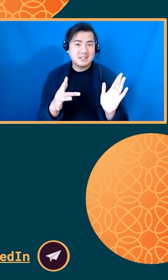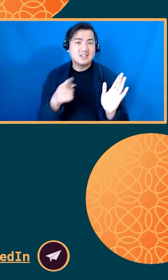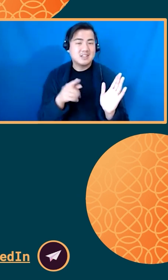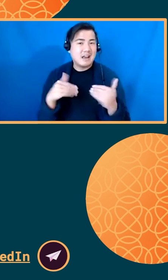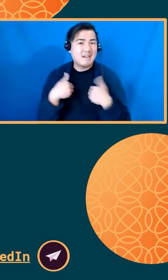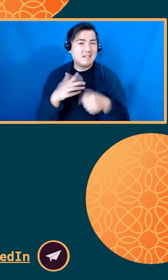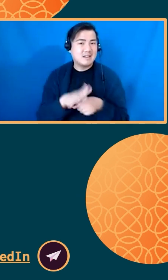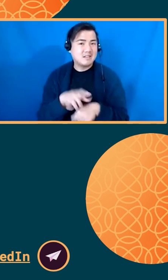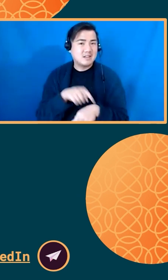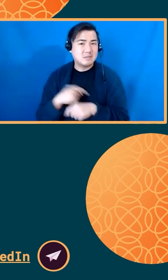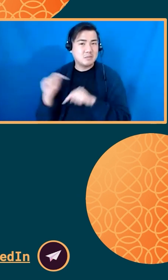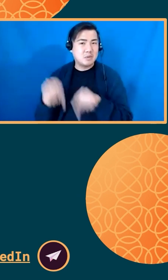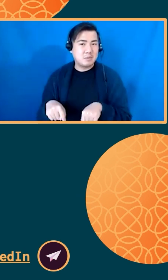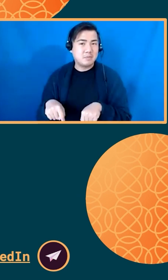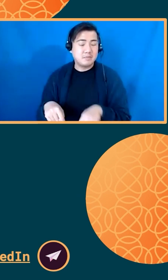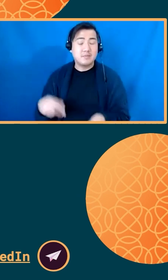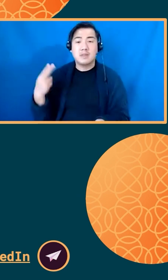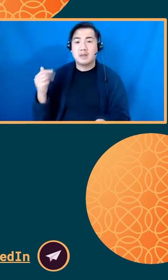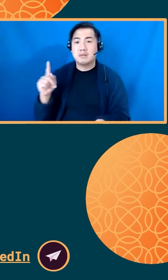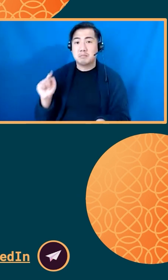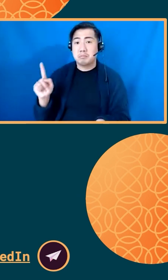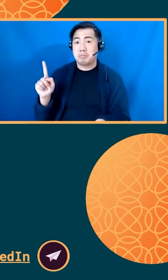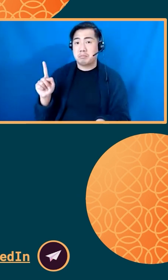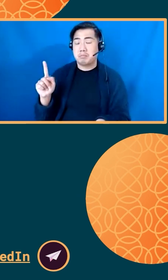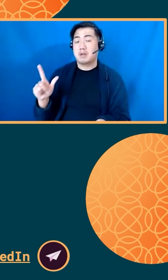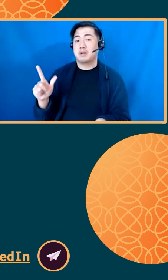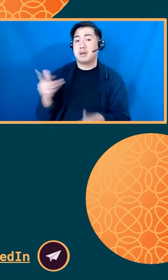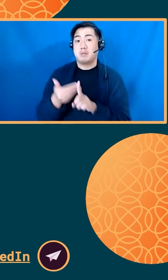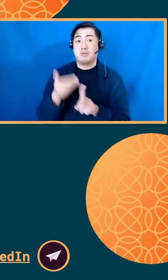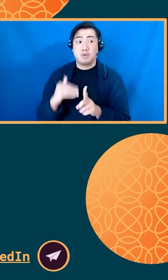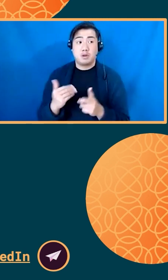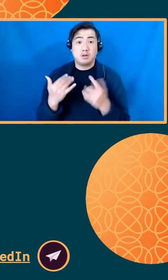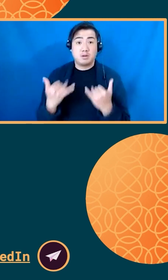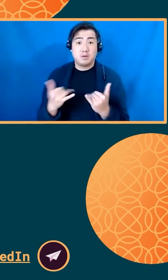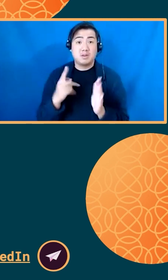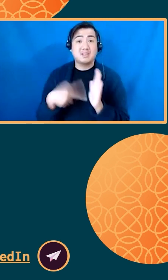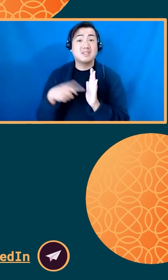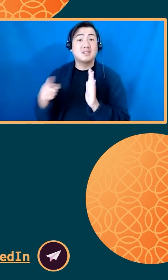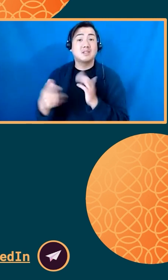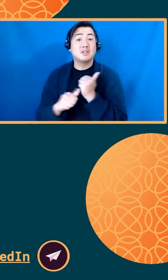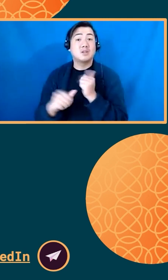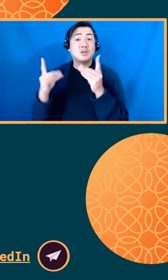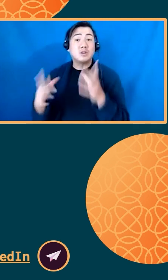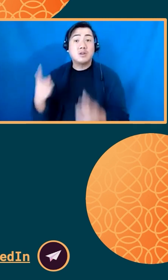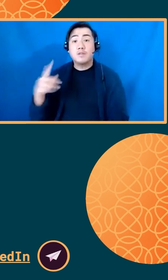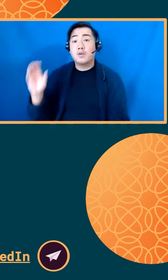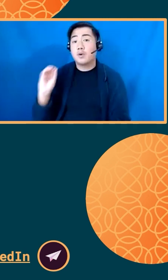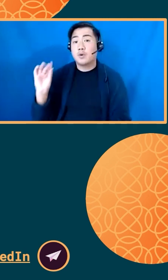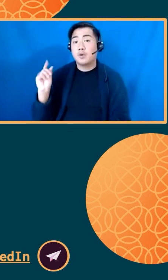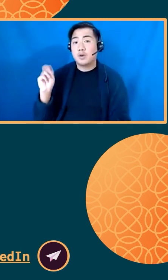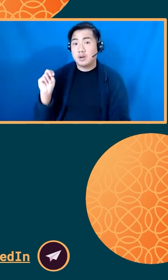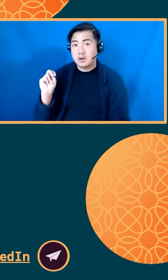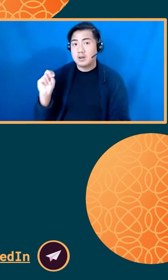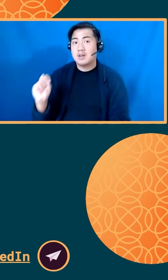to join us here. Hazel, prior to her current role, was the Associate Director for the Oregon Bioscience